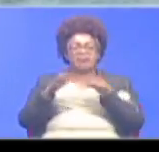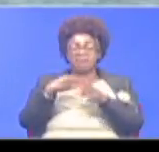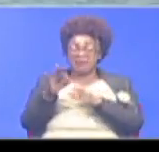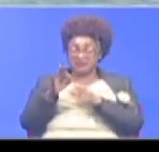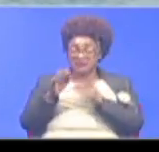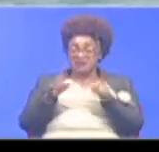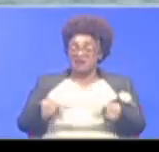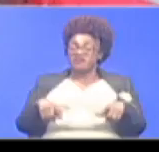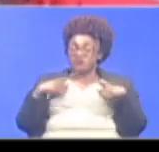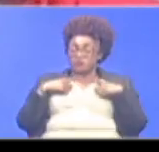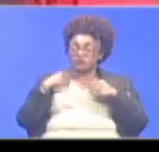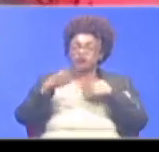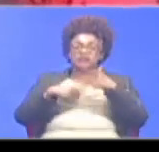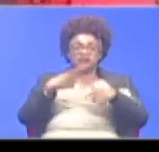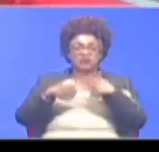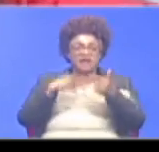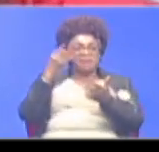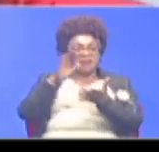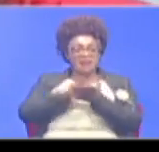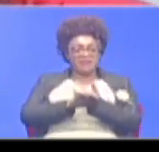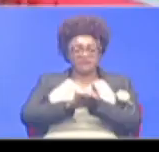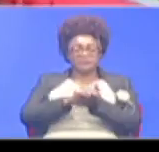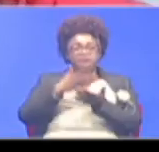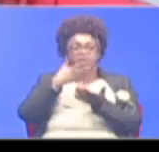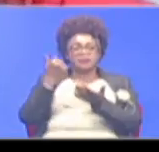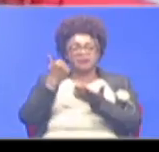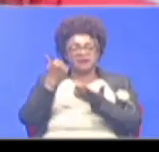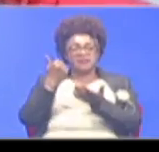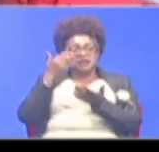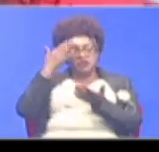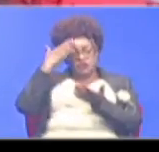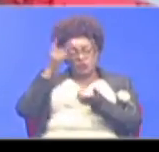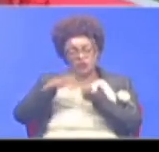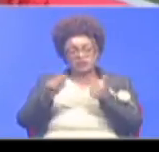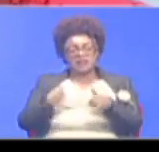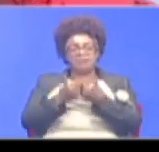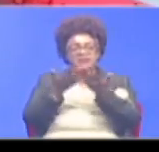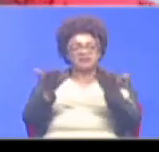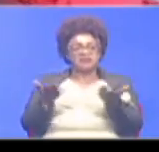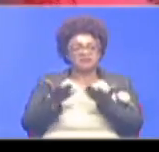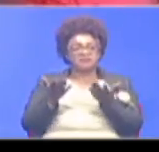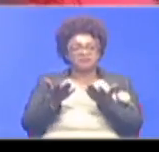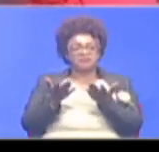livelihood continues, and I believe you're better afloat with what happens here and